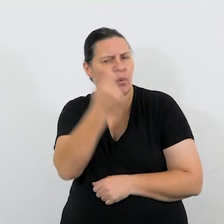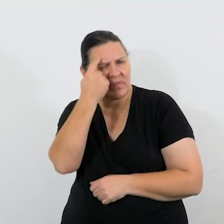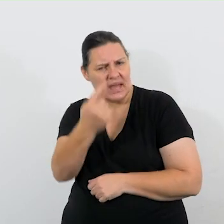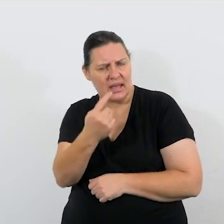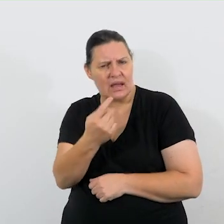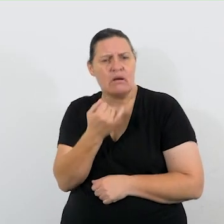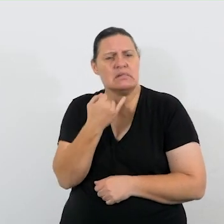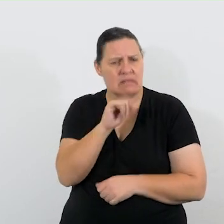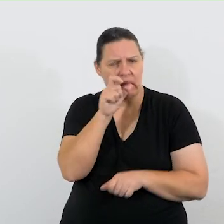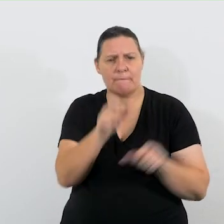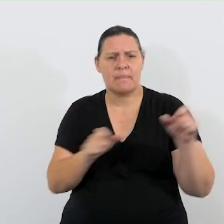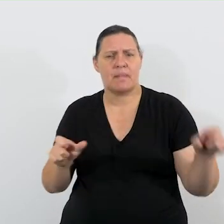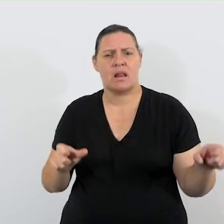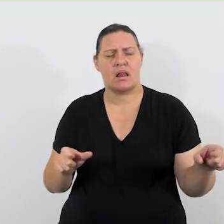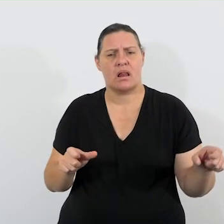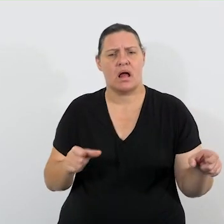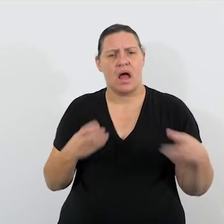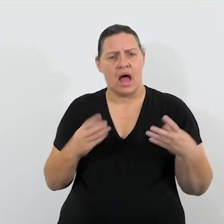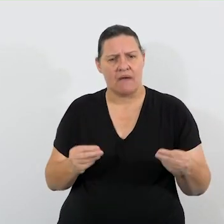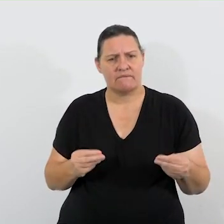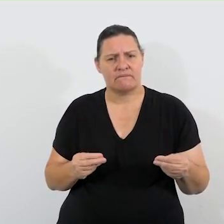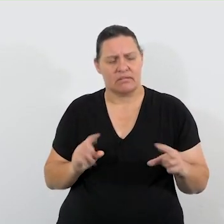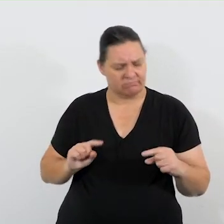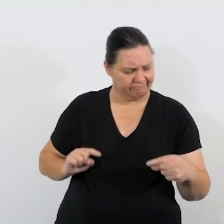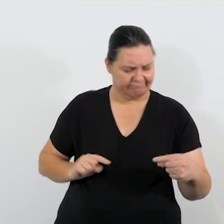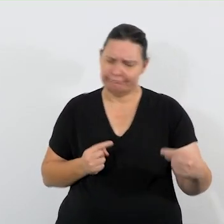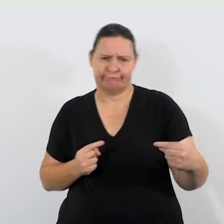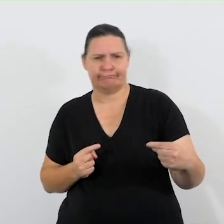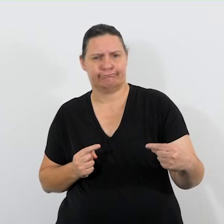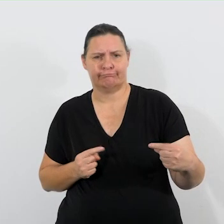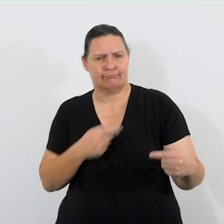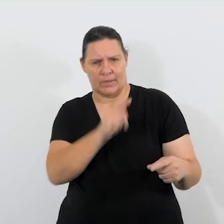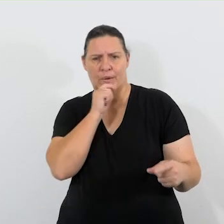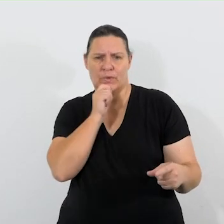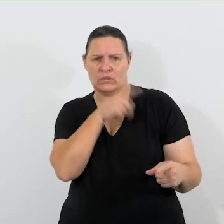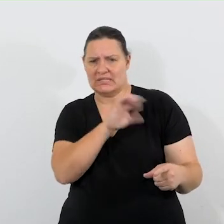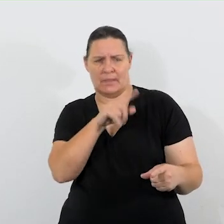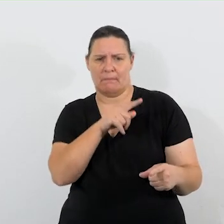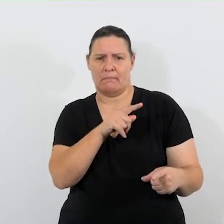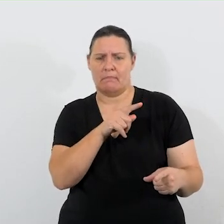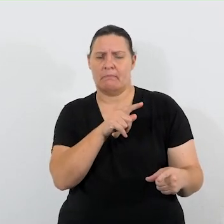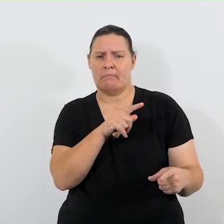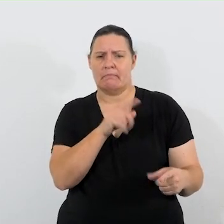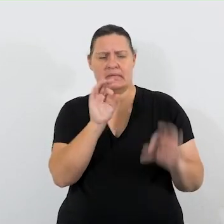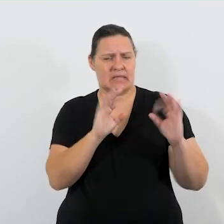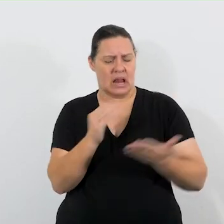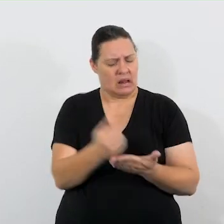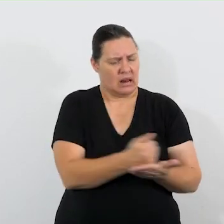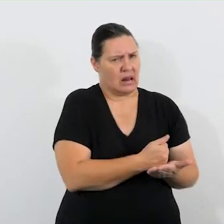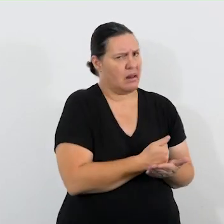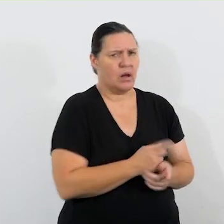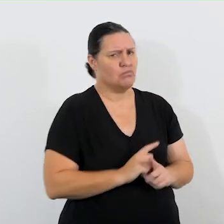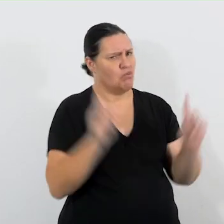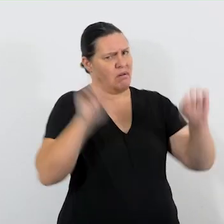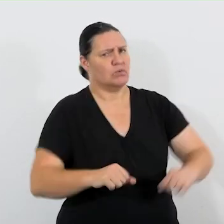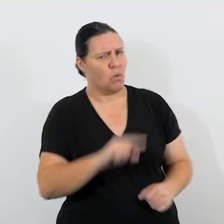why do you think there are still people who have a strong argument against stem cell harvesting?